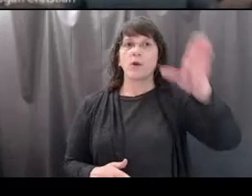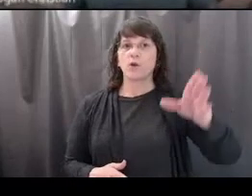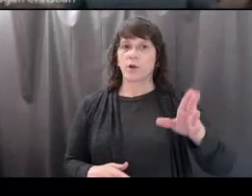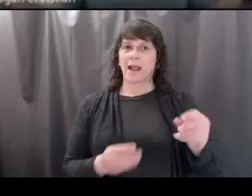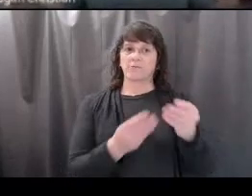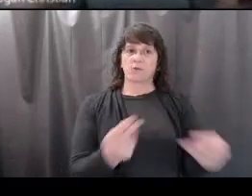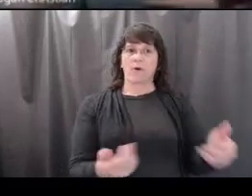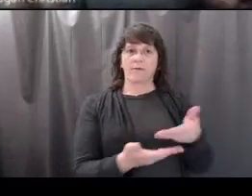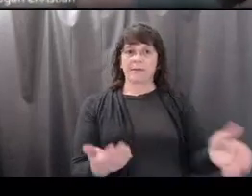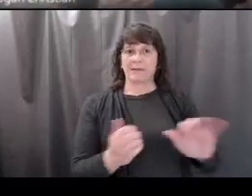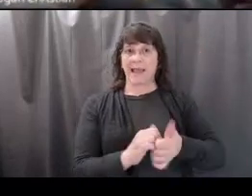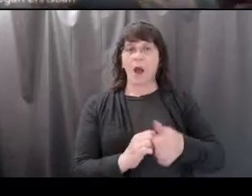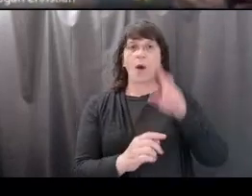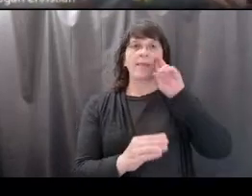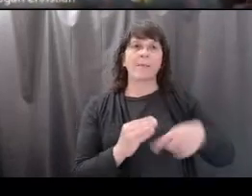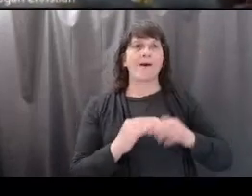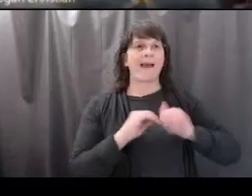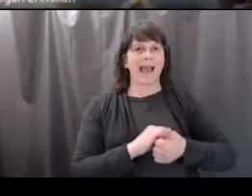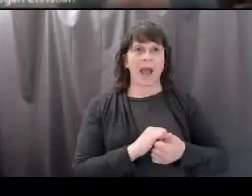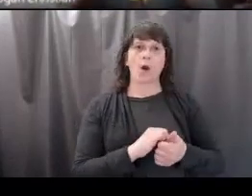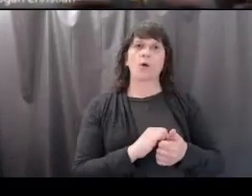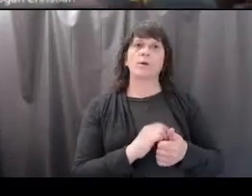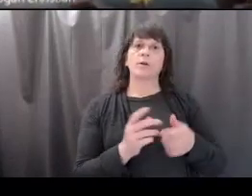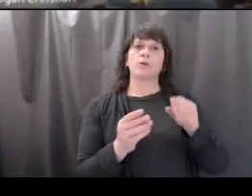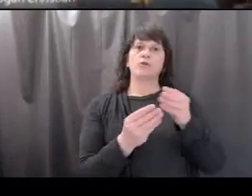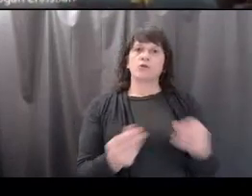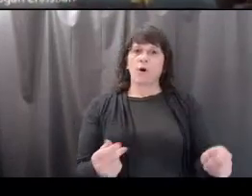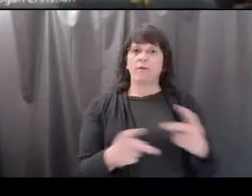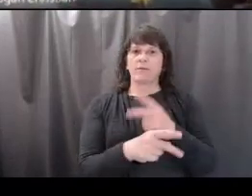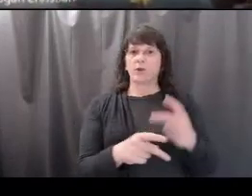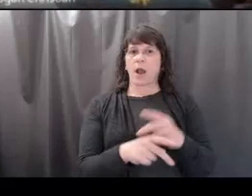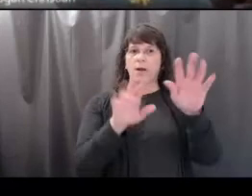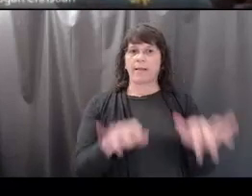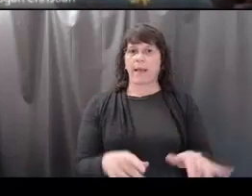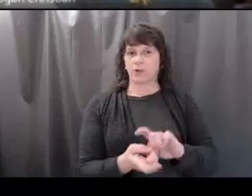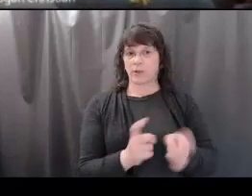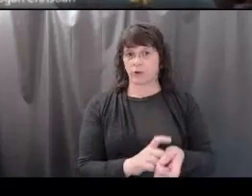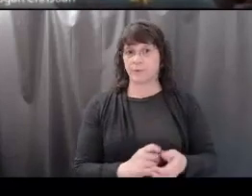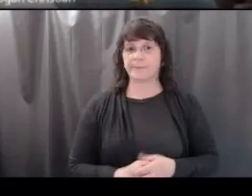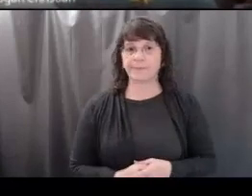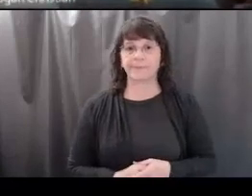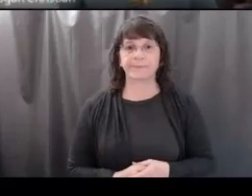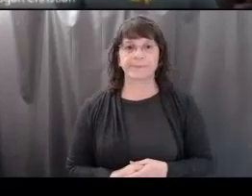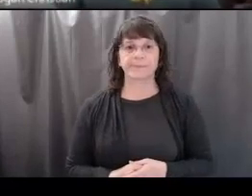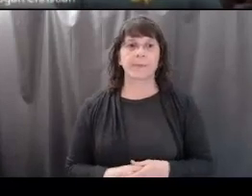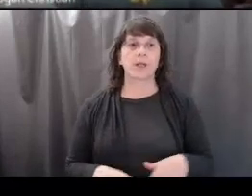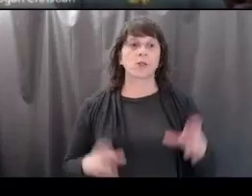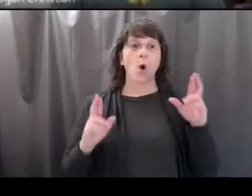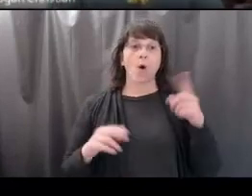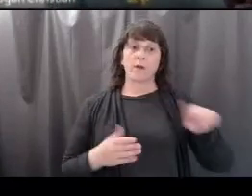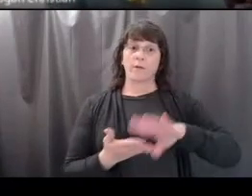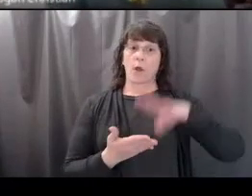these things, is by thinking of ways to address climate change and reduce our carbon emissions. So hopefully you've